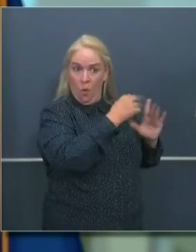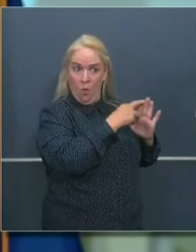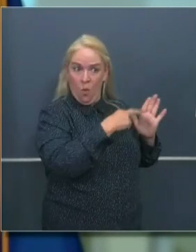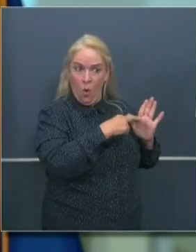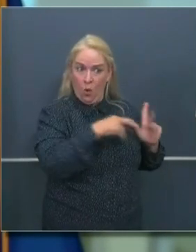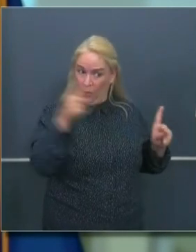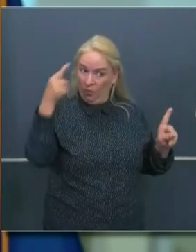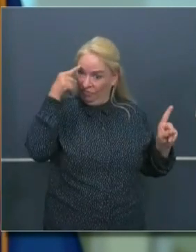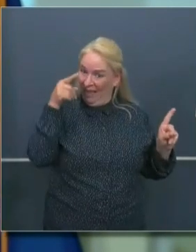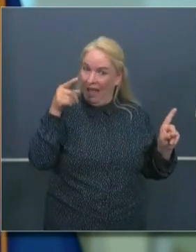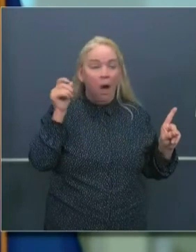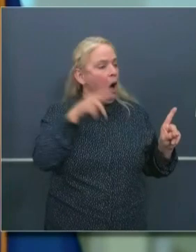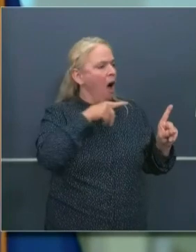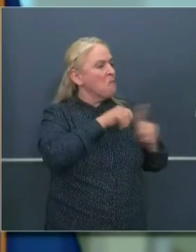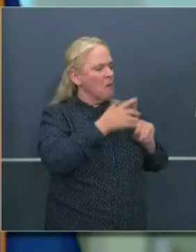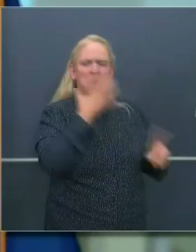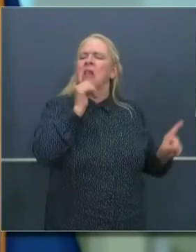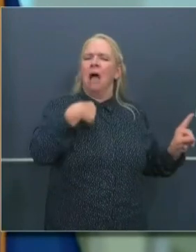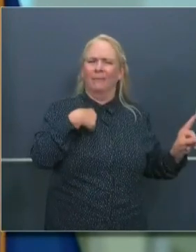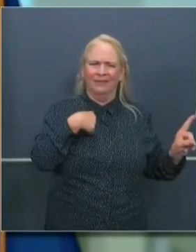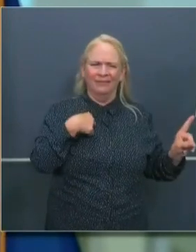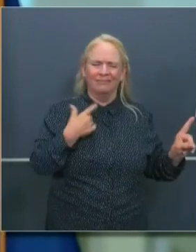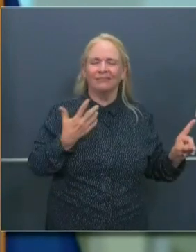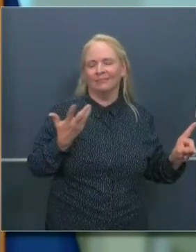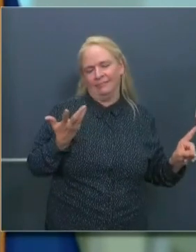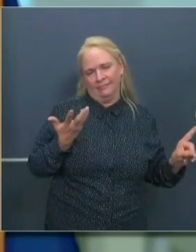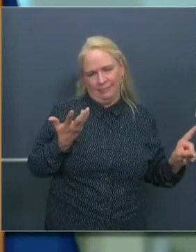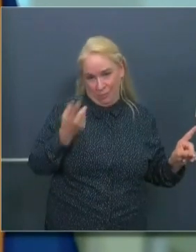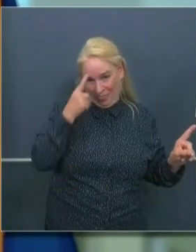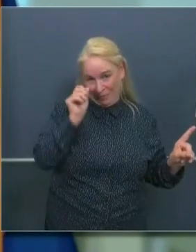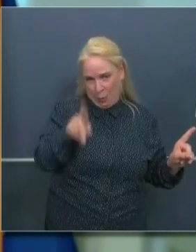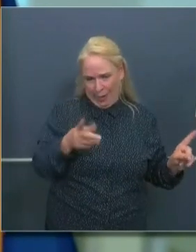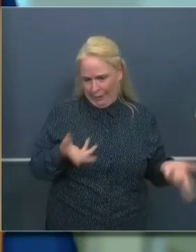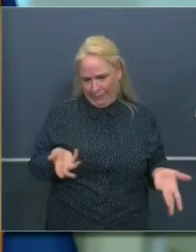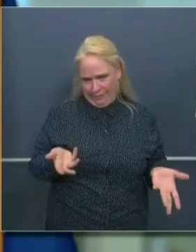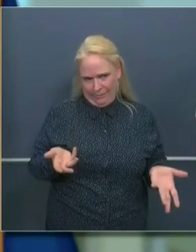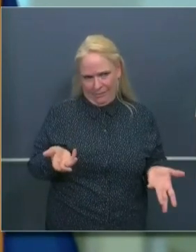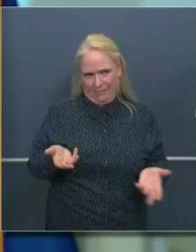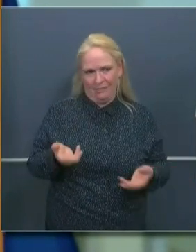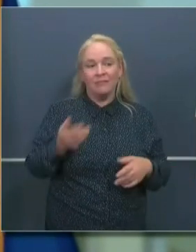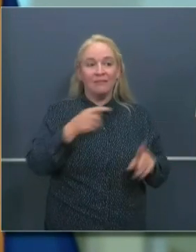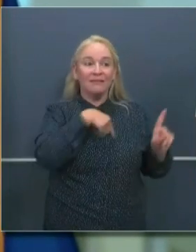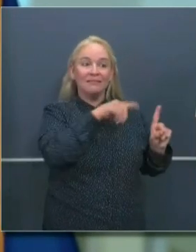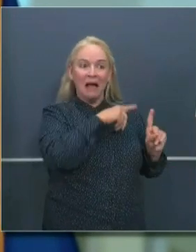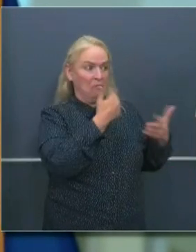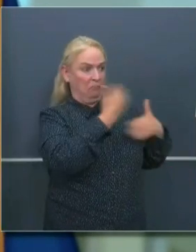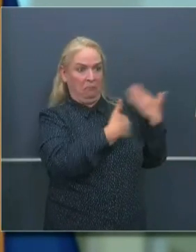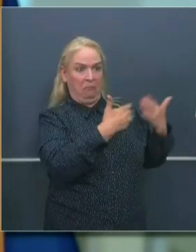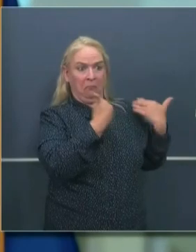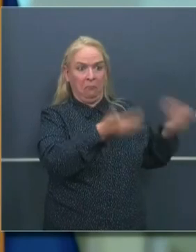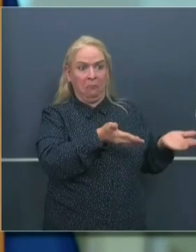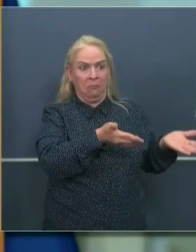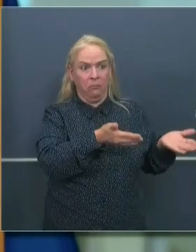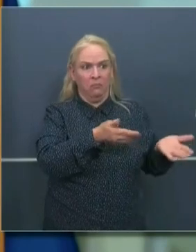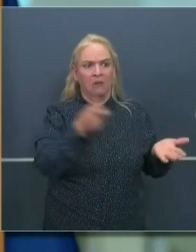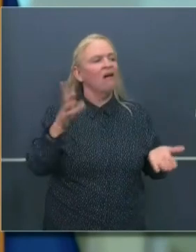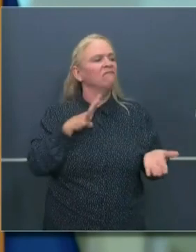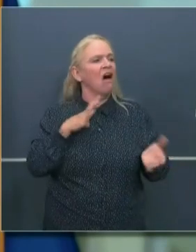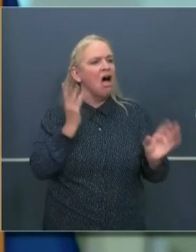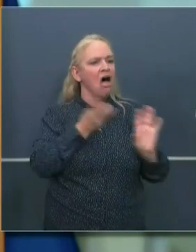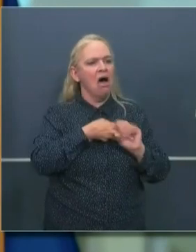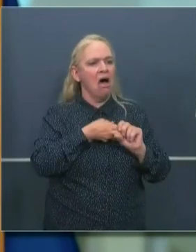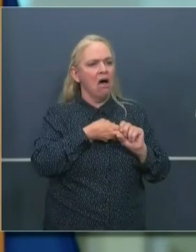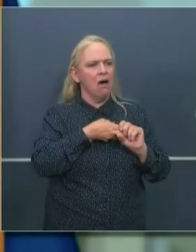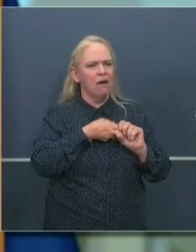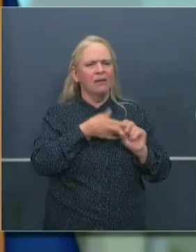probably 2,000 occasions. Just because someone else is doing it doesn't mean you should. People know what the right thing